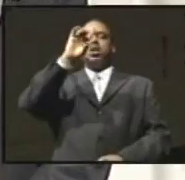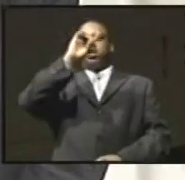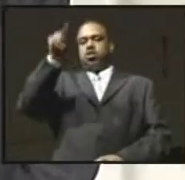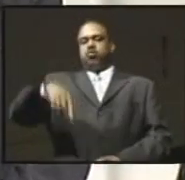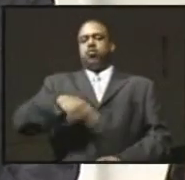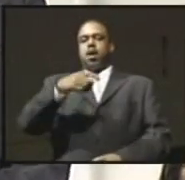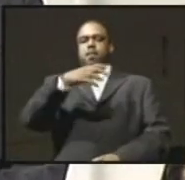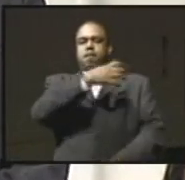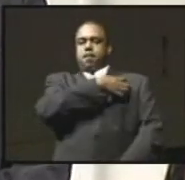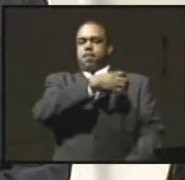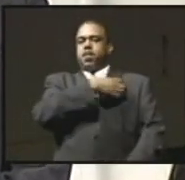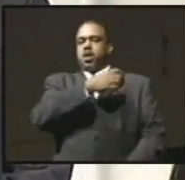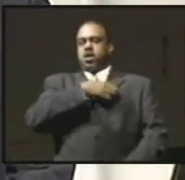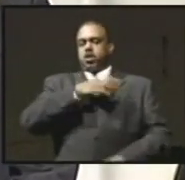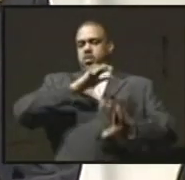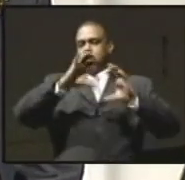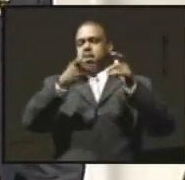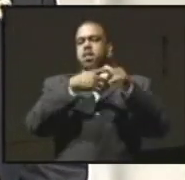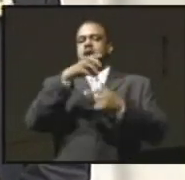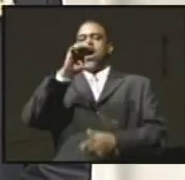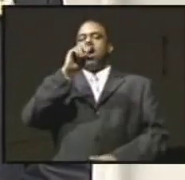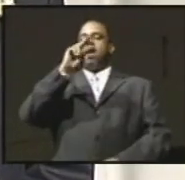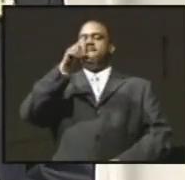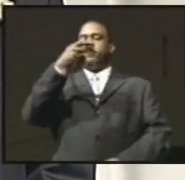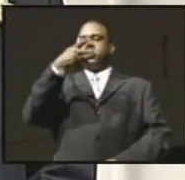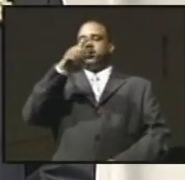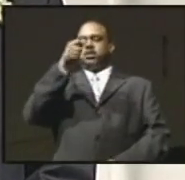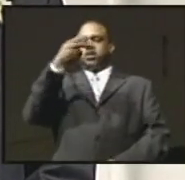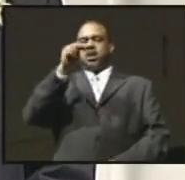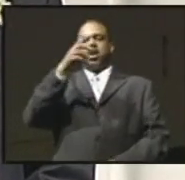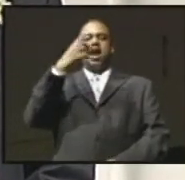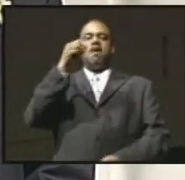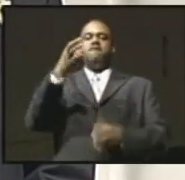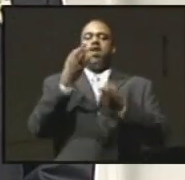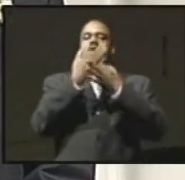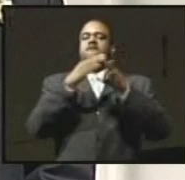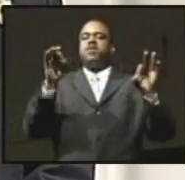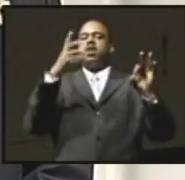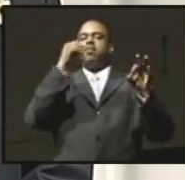and 2011 Mary White Ovington Freedom and Justice Awardee.